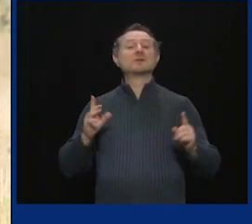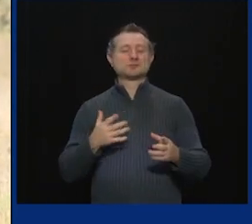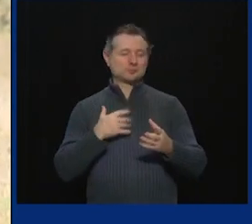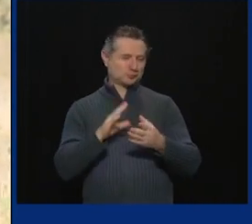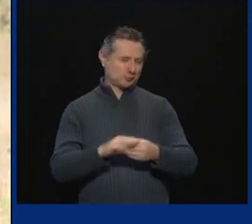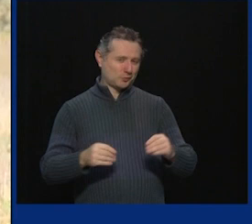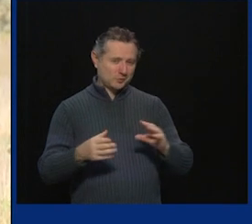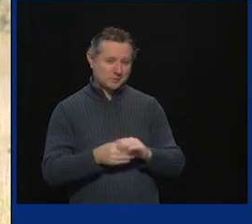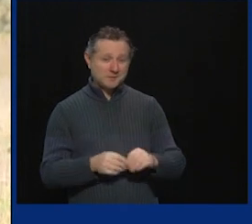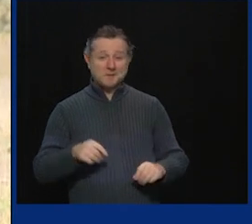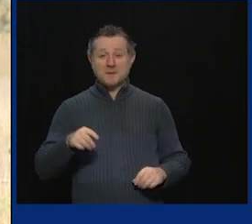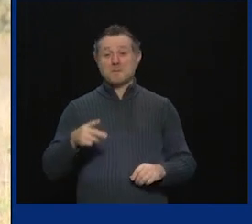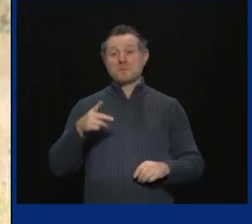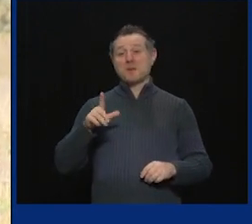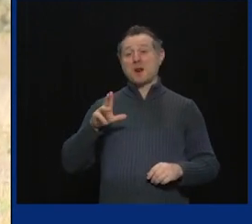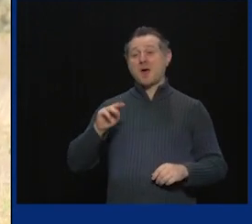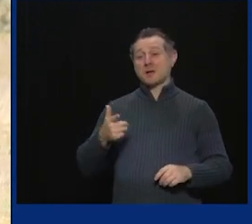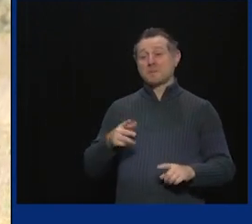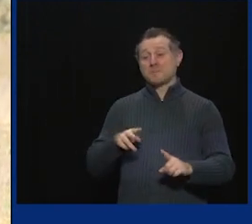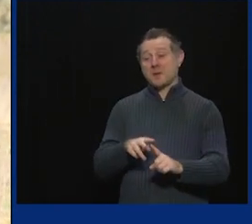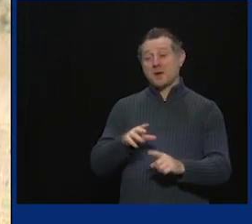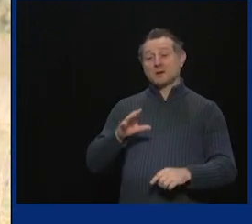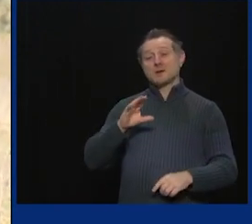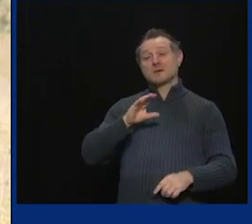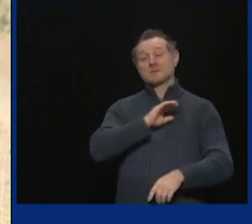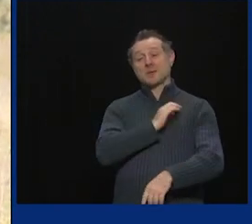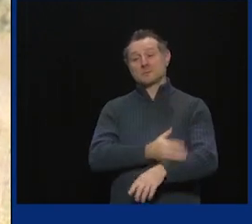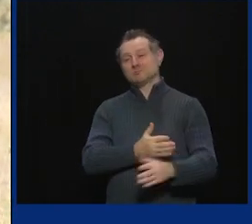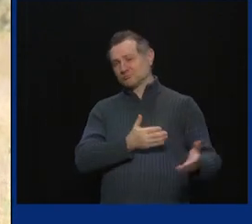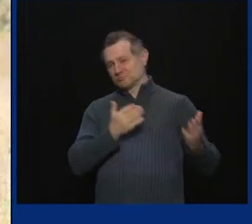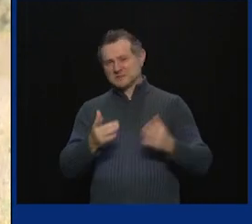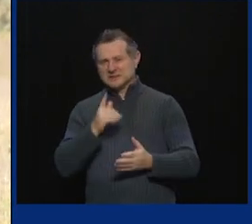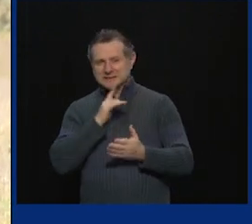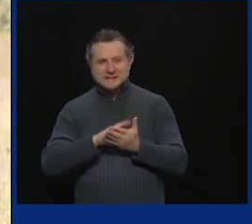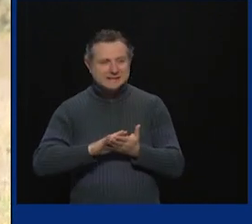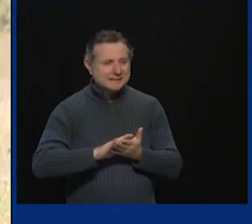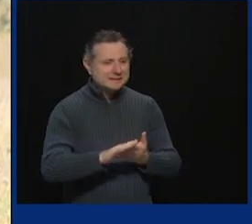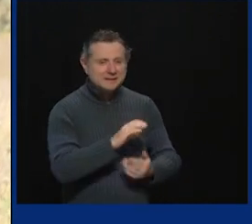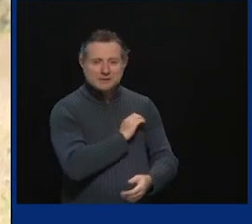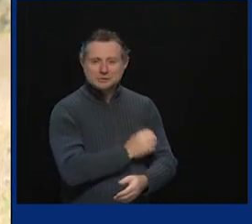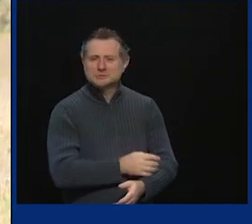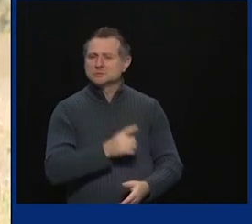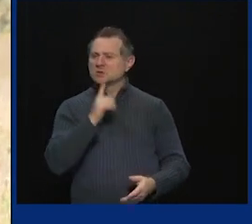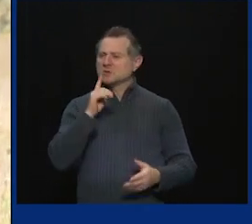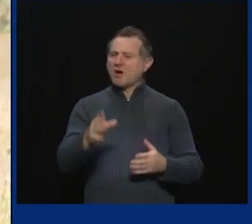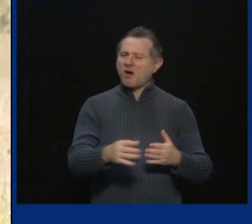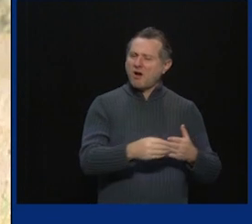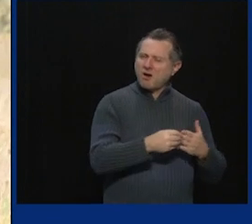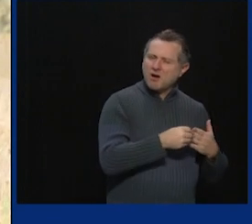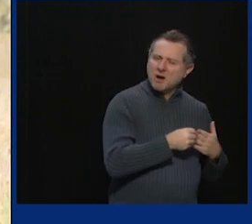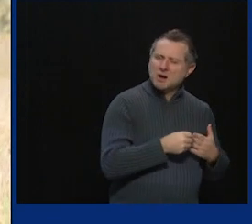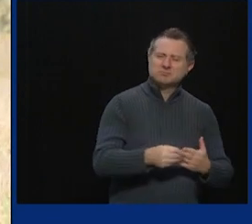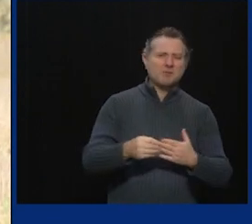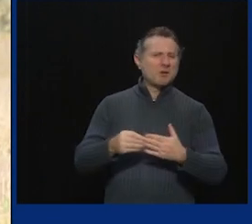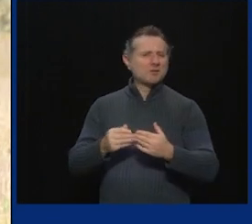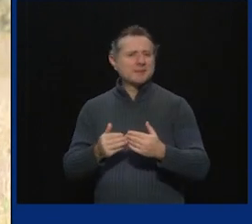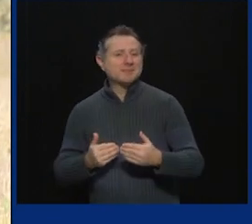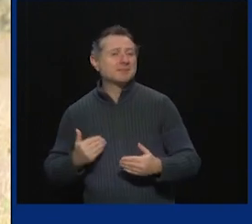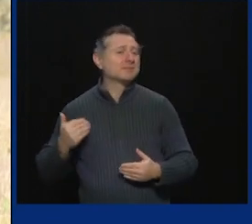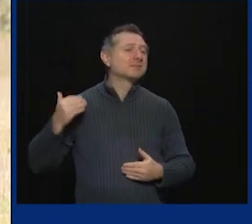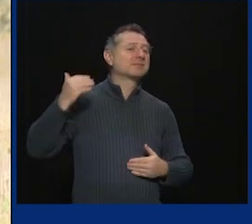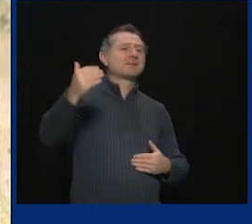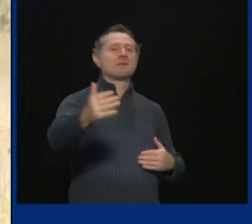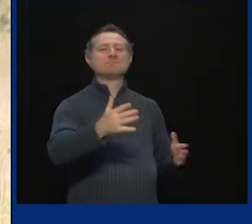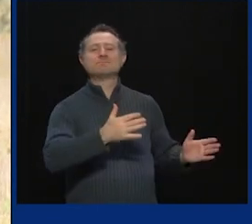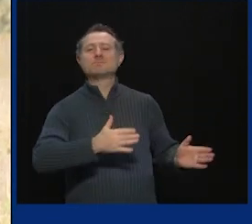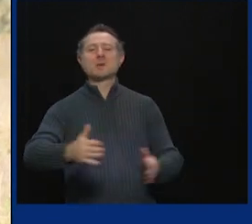Plug Power at the forefront. They are the trailblazers for this next great new frontier regarding our state and nation's energy